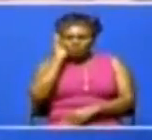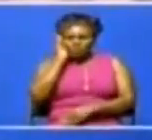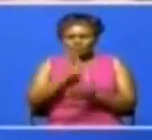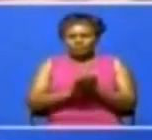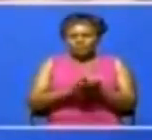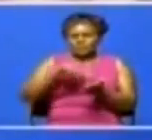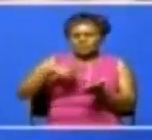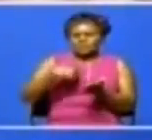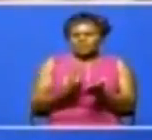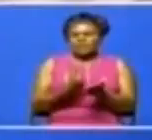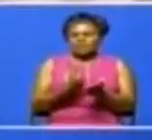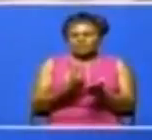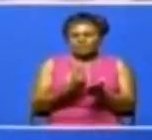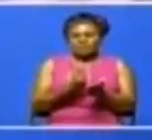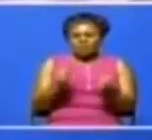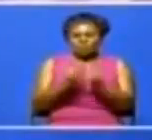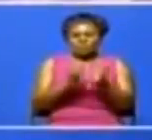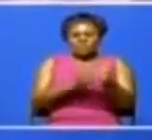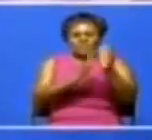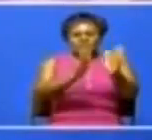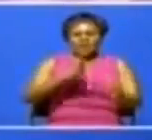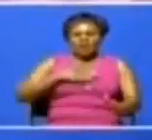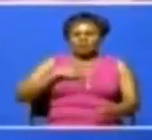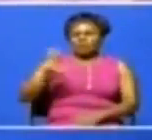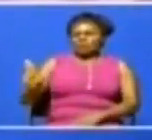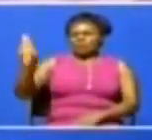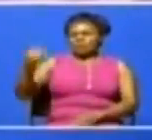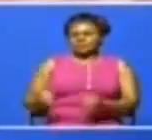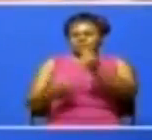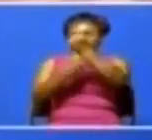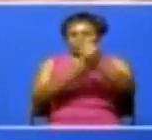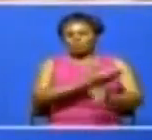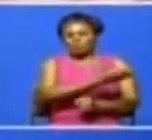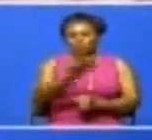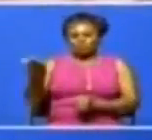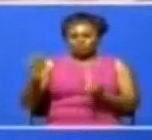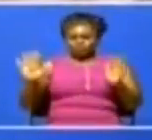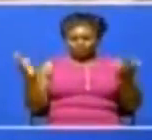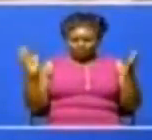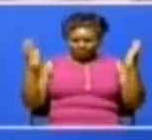Sisi tukiongozwa na Mheshimiwa Uhuru Kenyatta, tutasimama na Isiolo.